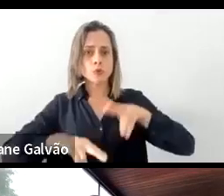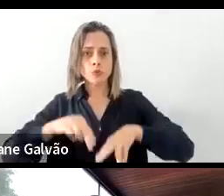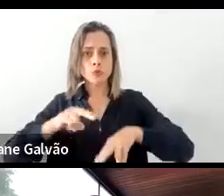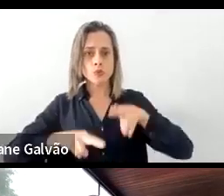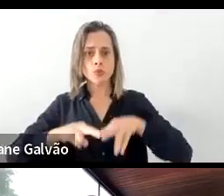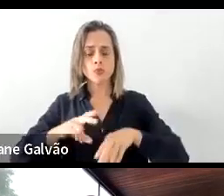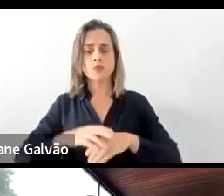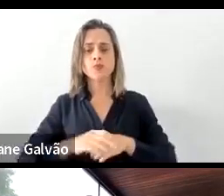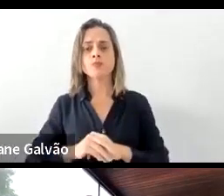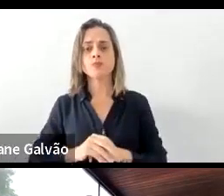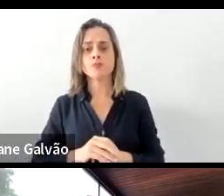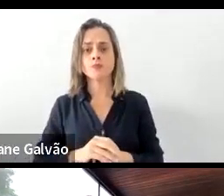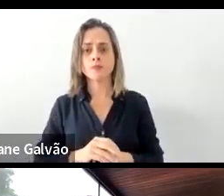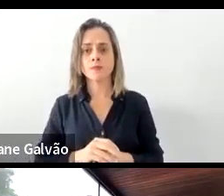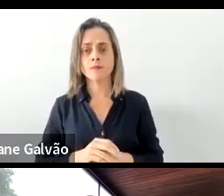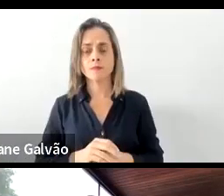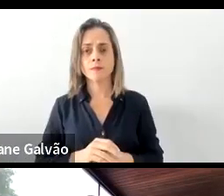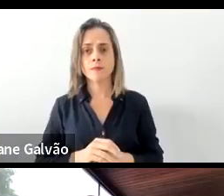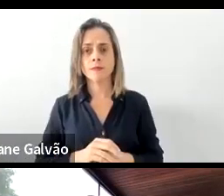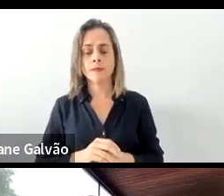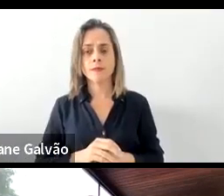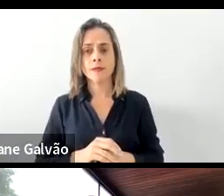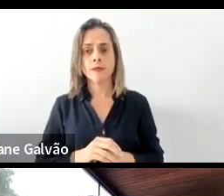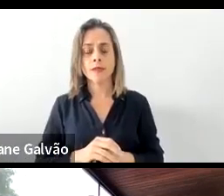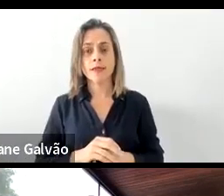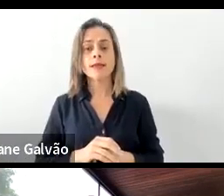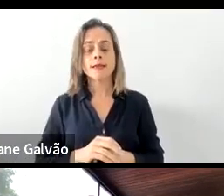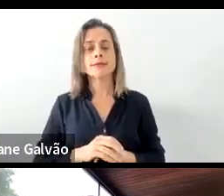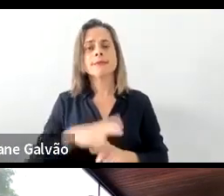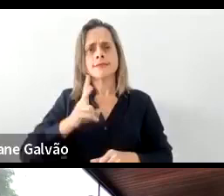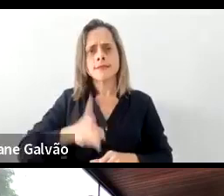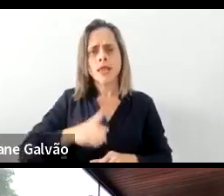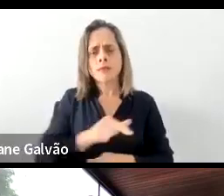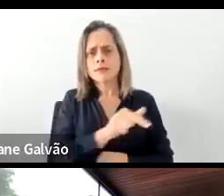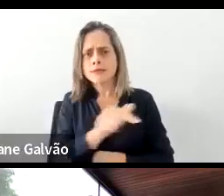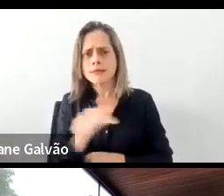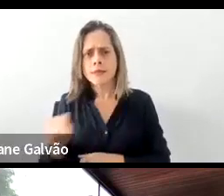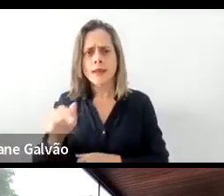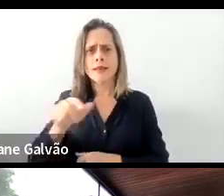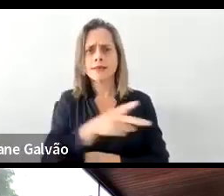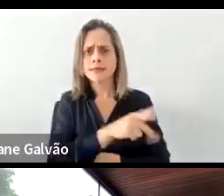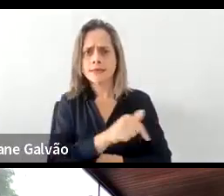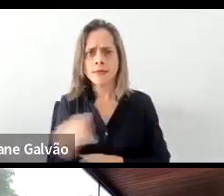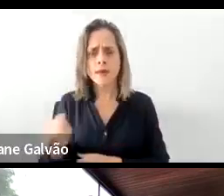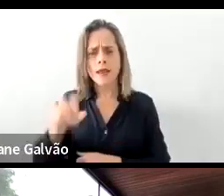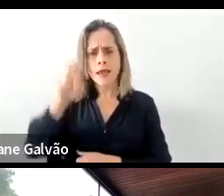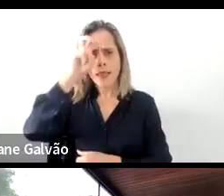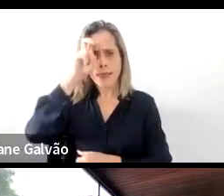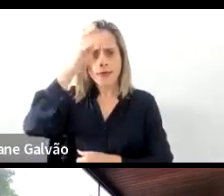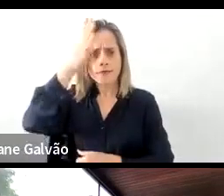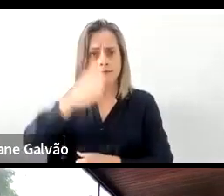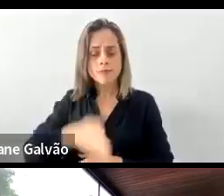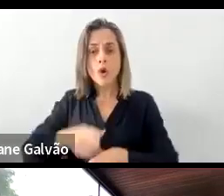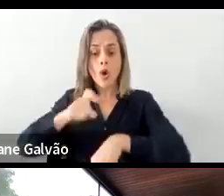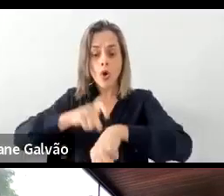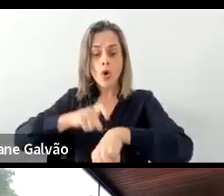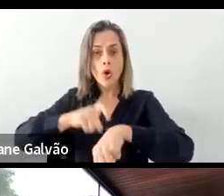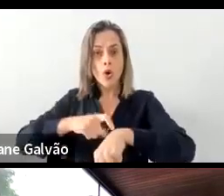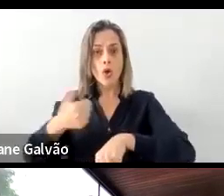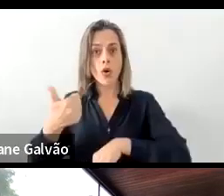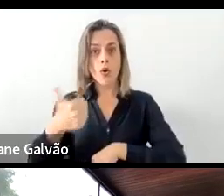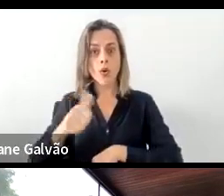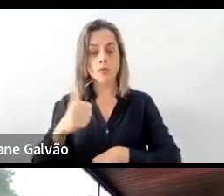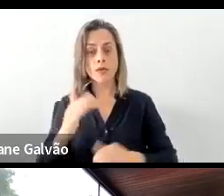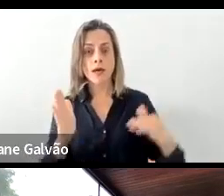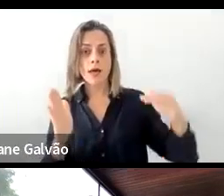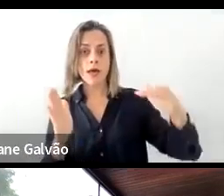and November 10th, from 11 a.m. to 13 p.m. Actually,